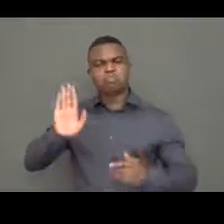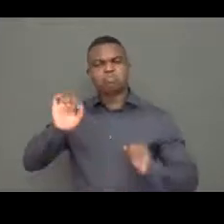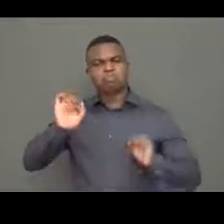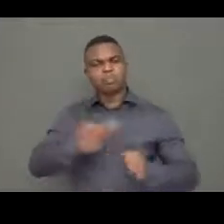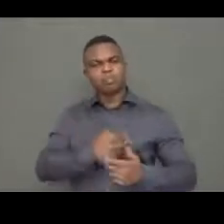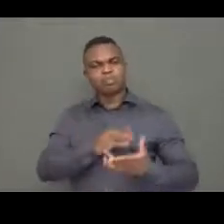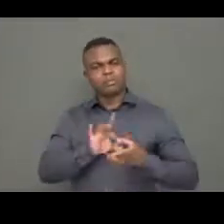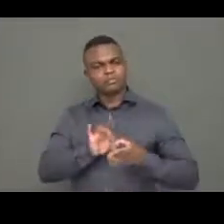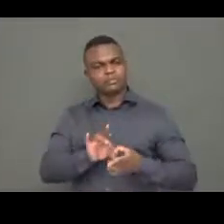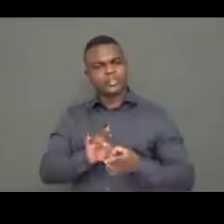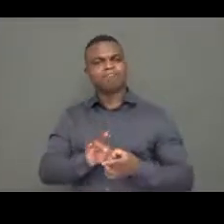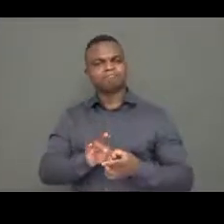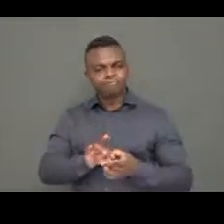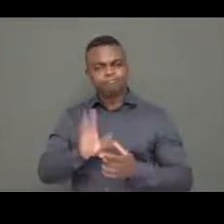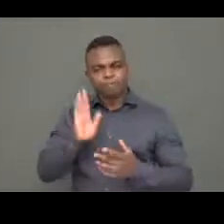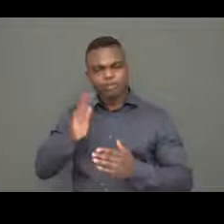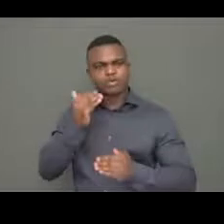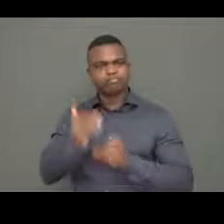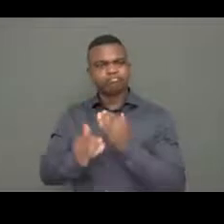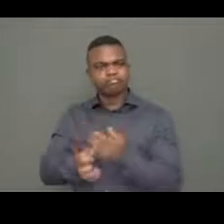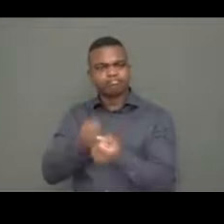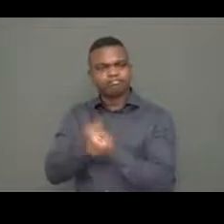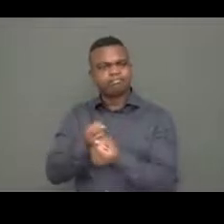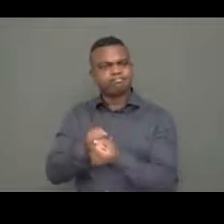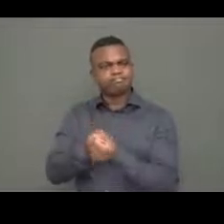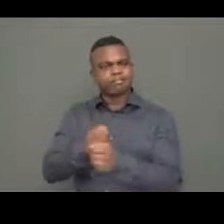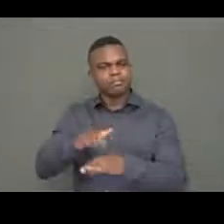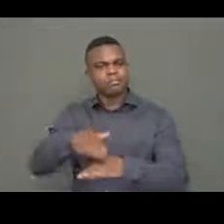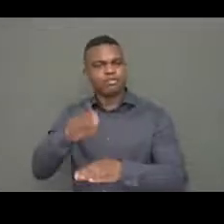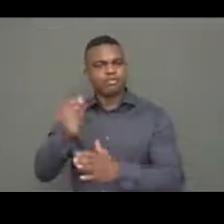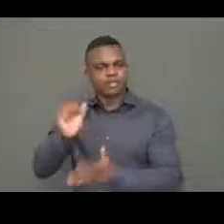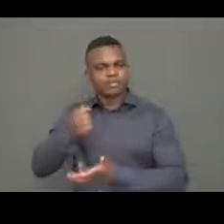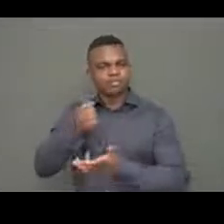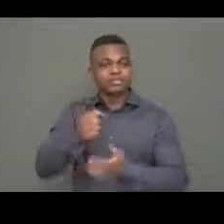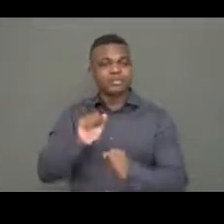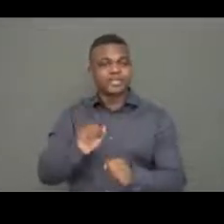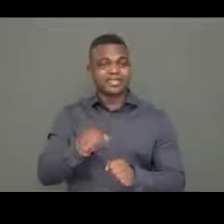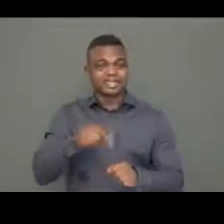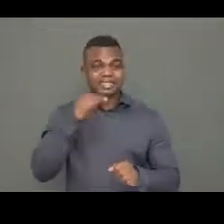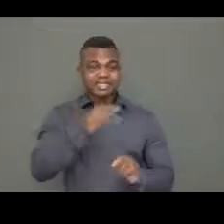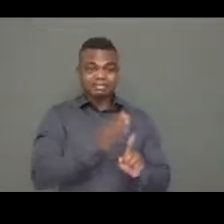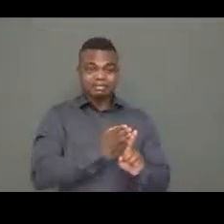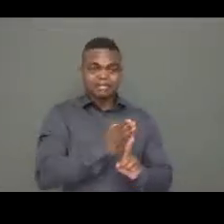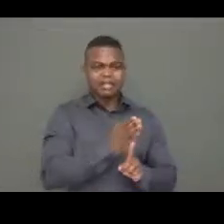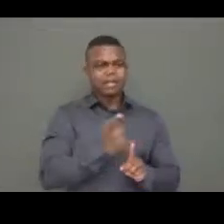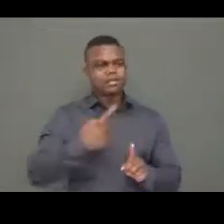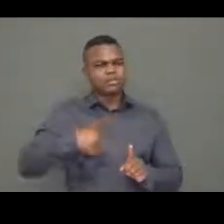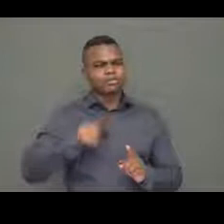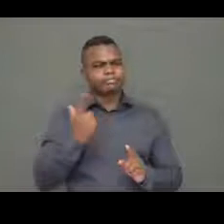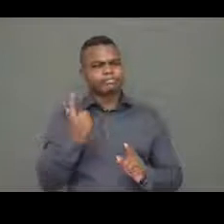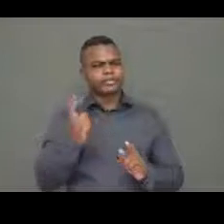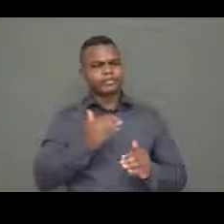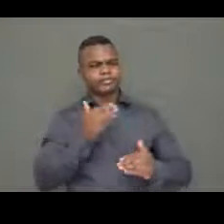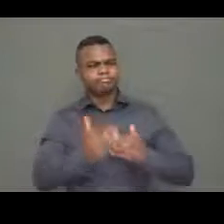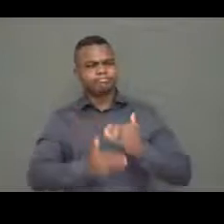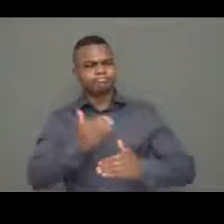reasonable accommodations and supports for people with disabilities. We need others in the sector to start the journey that we have been on, to learn what